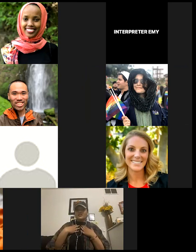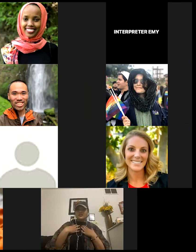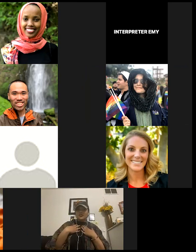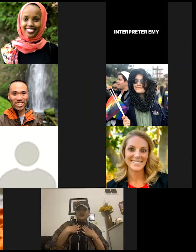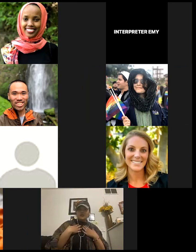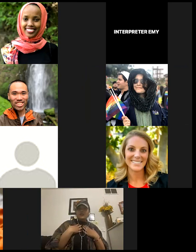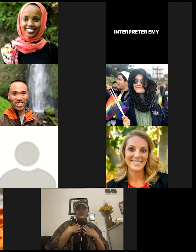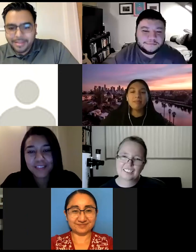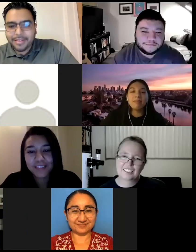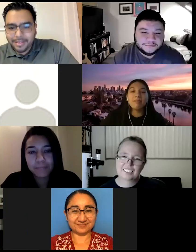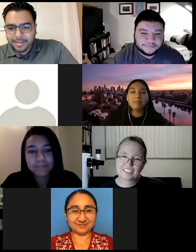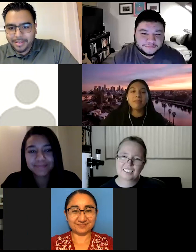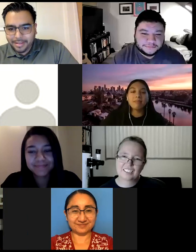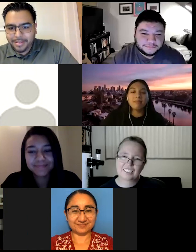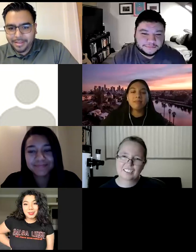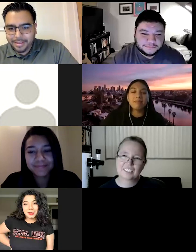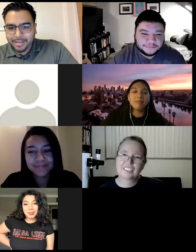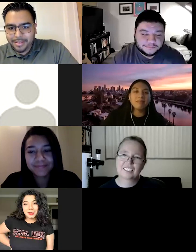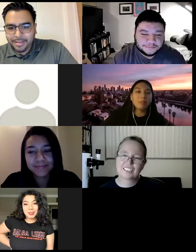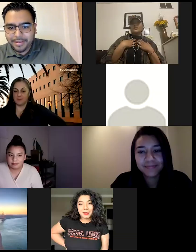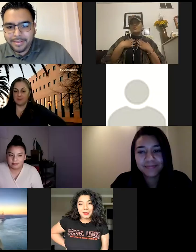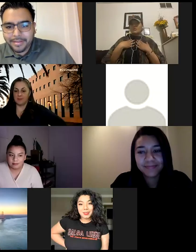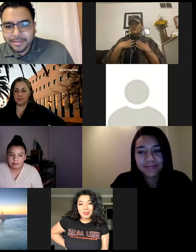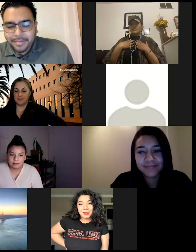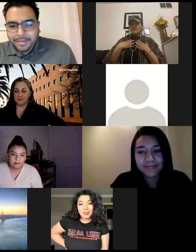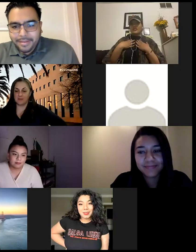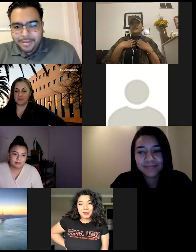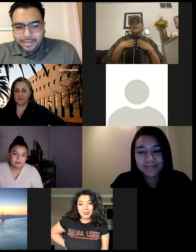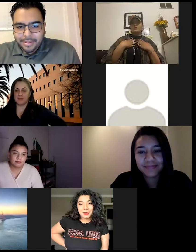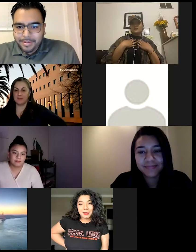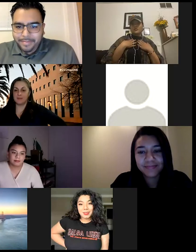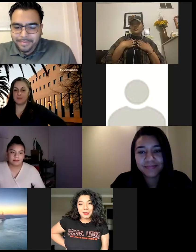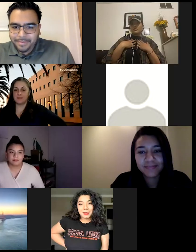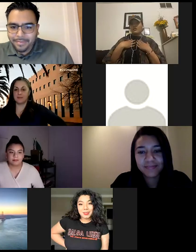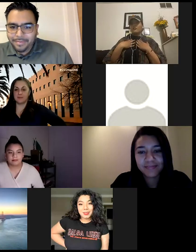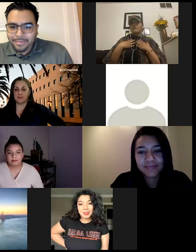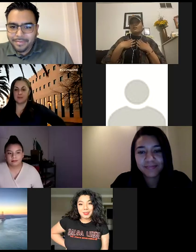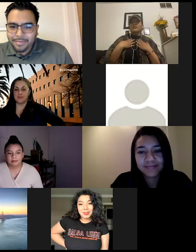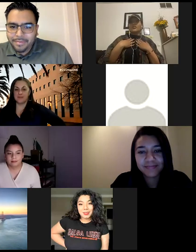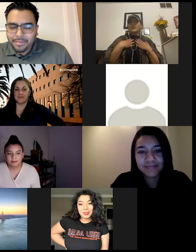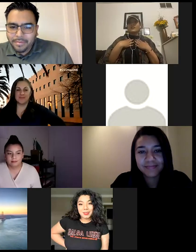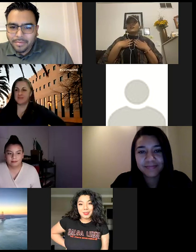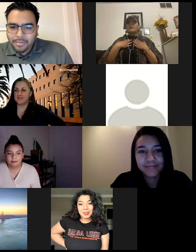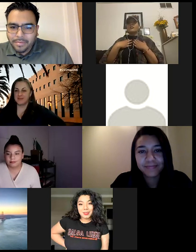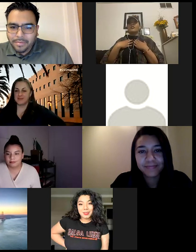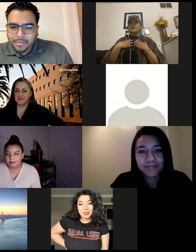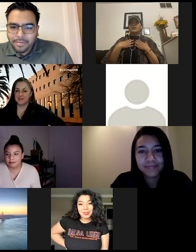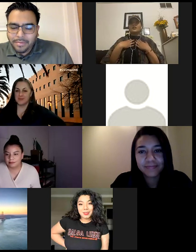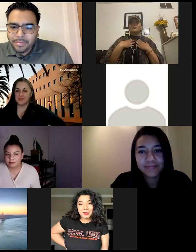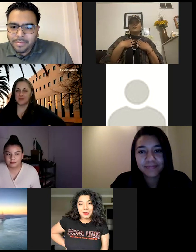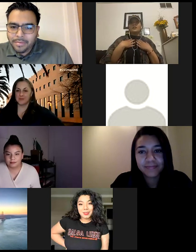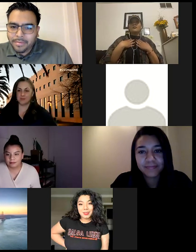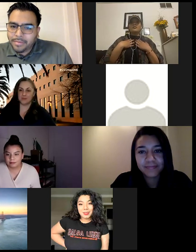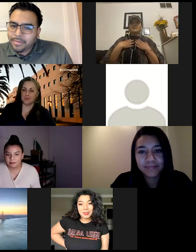esto viene de corazón. Este poema proviene de amor y el espíritu. Cuando escribí,